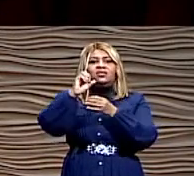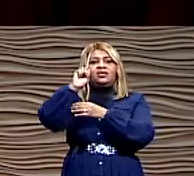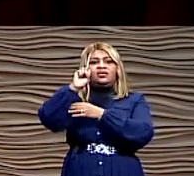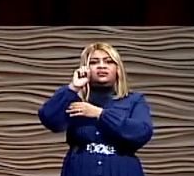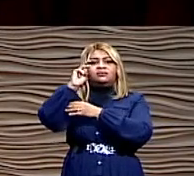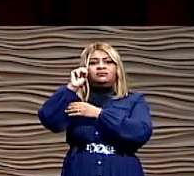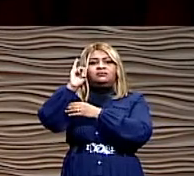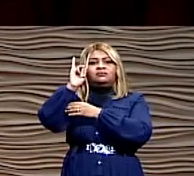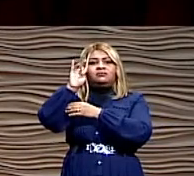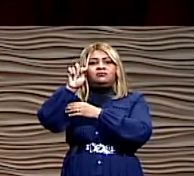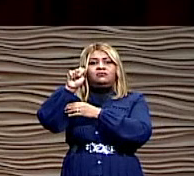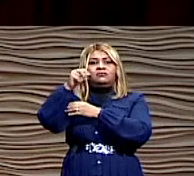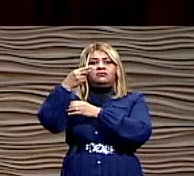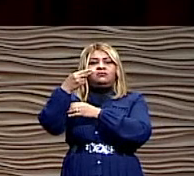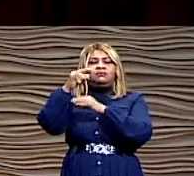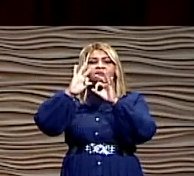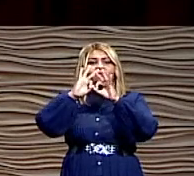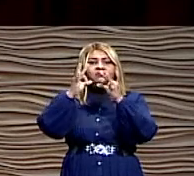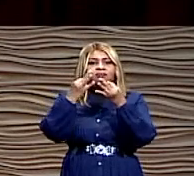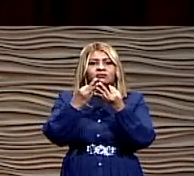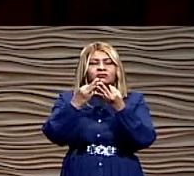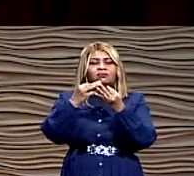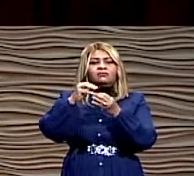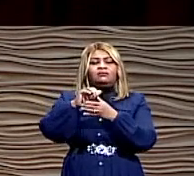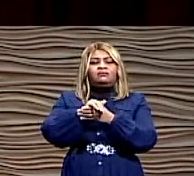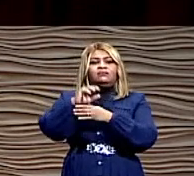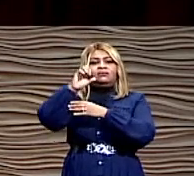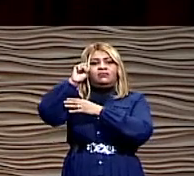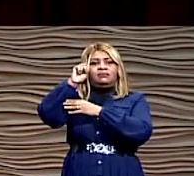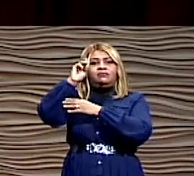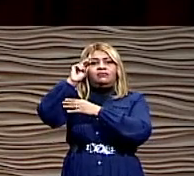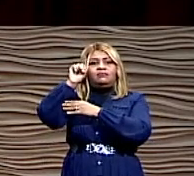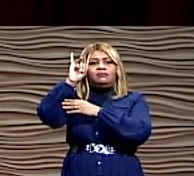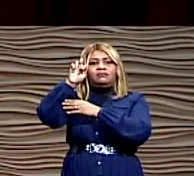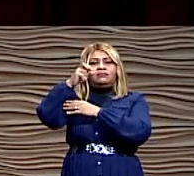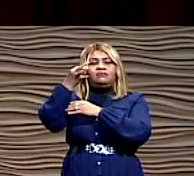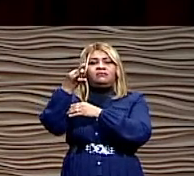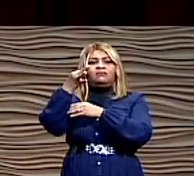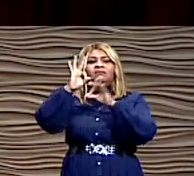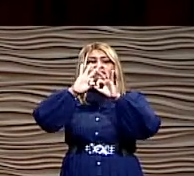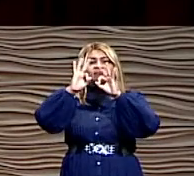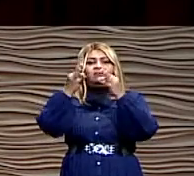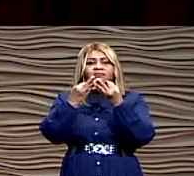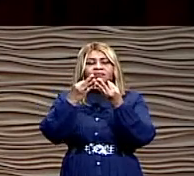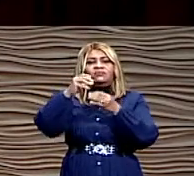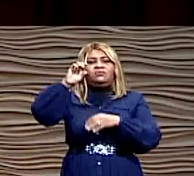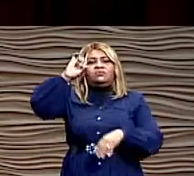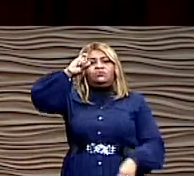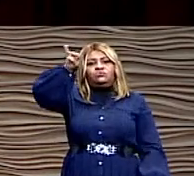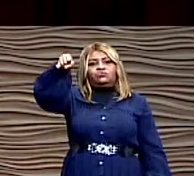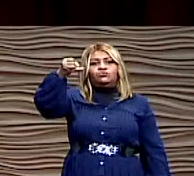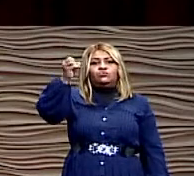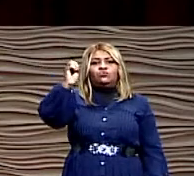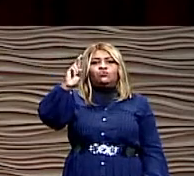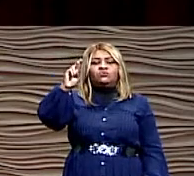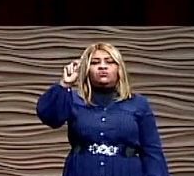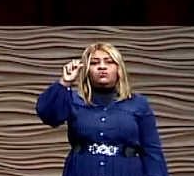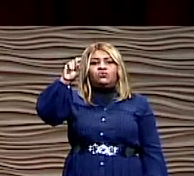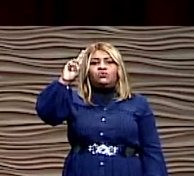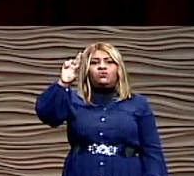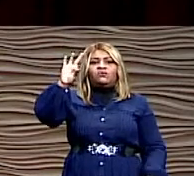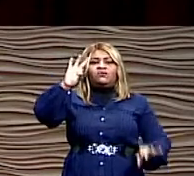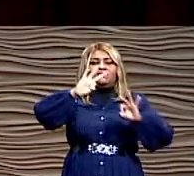Smith, Thomas and Ollie Smith, Elgin and Paula Joyner, Barry and